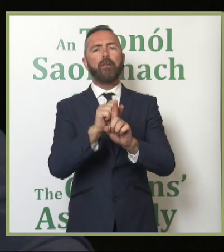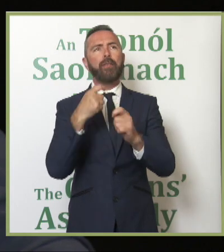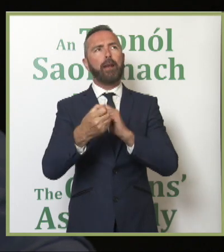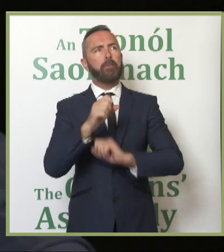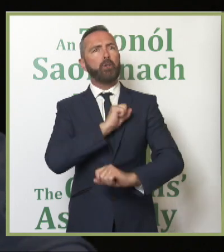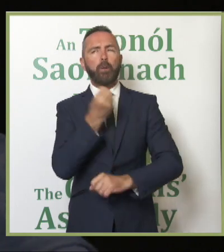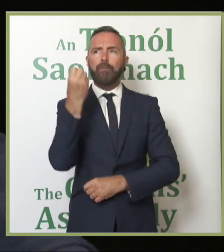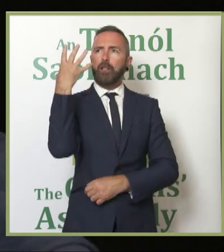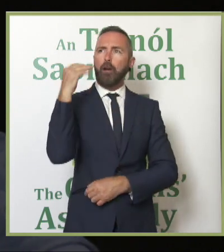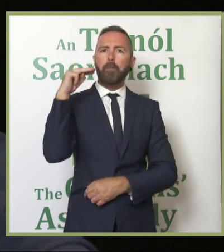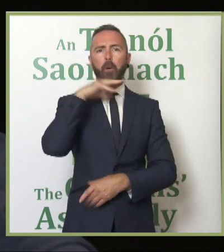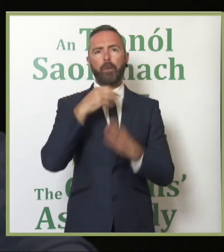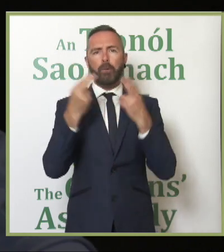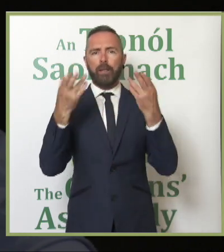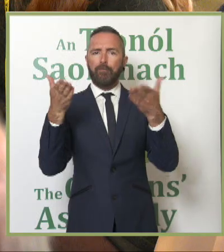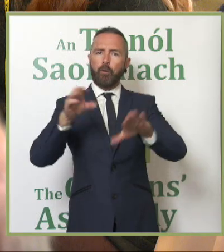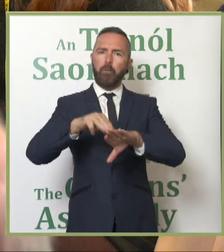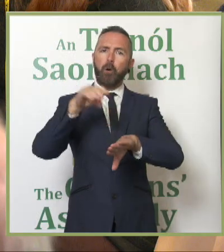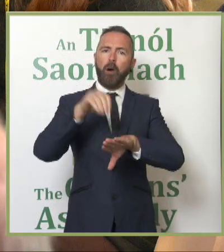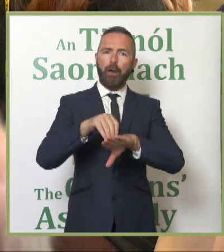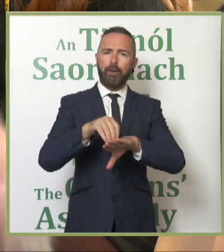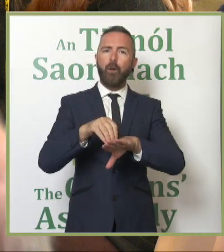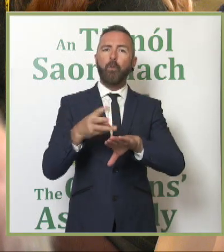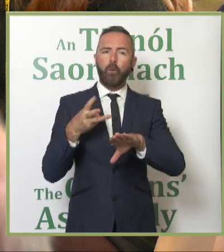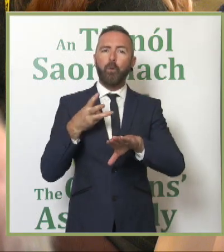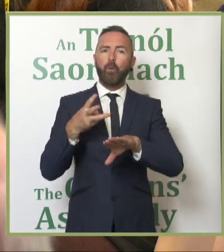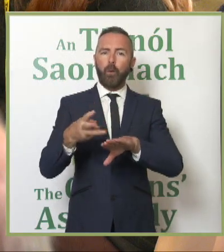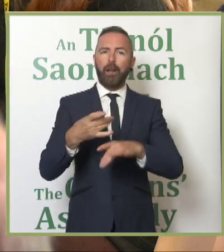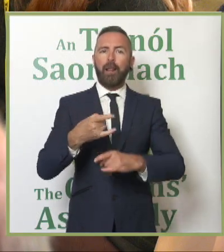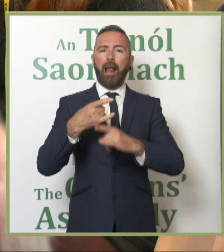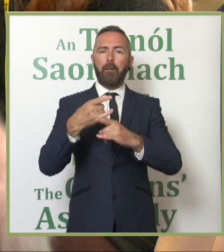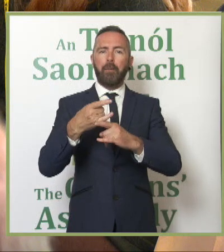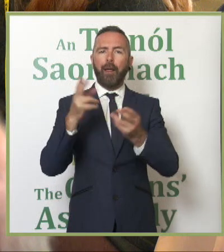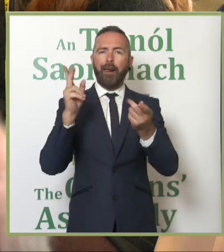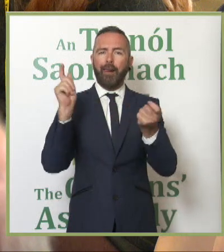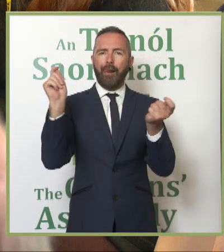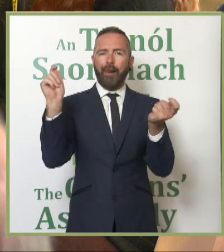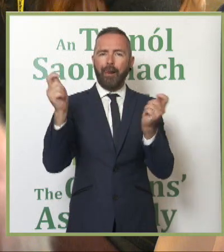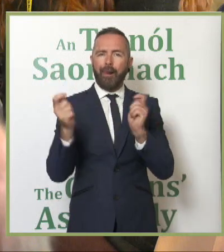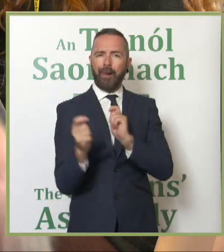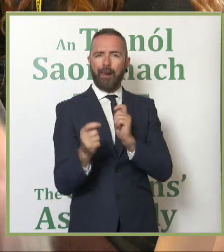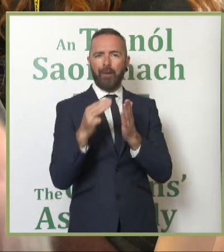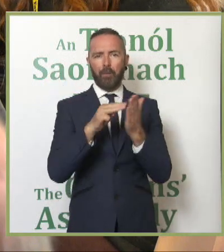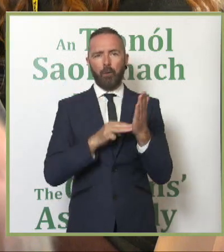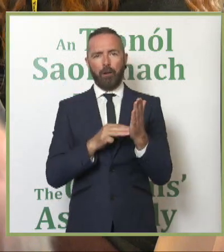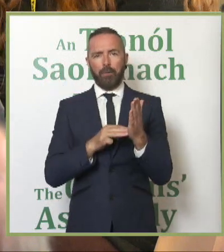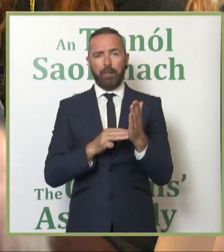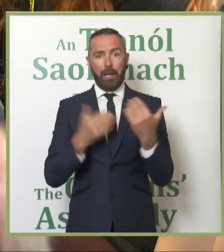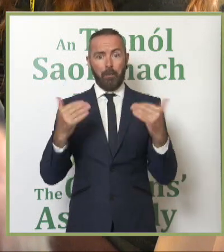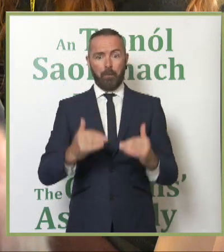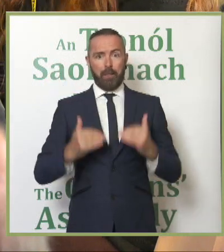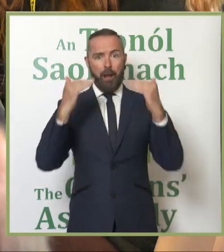forgotten important things and we need to focus more time on important things. So this work programme, this proposed work programme is a high-level